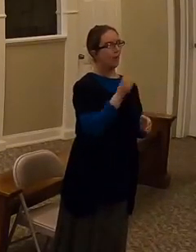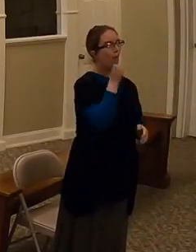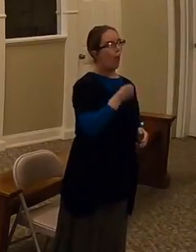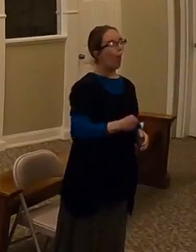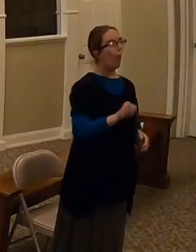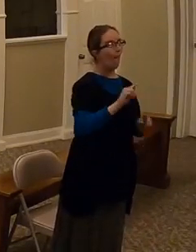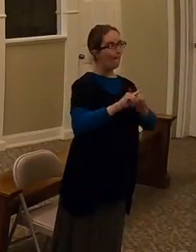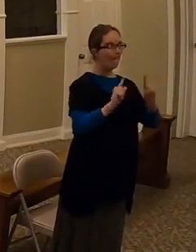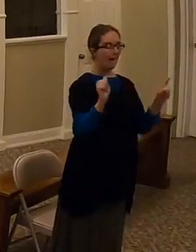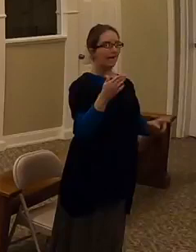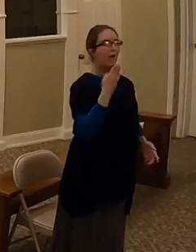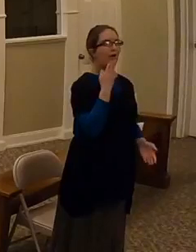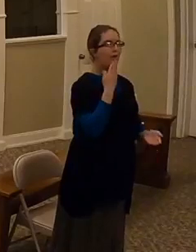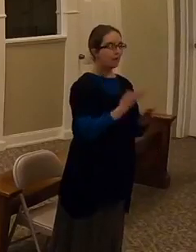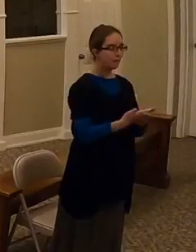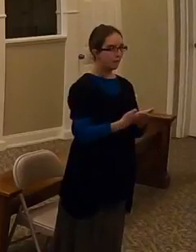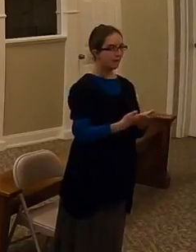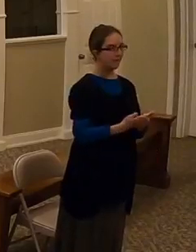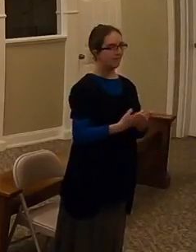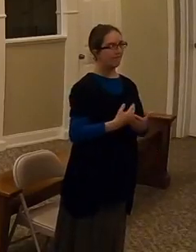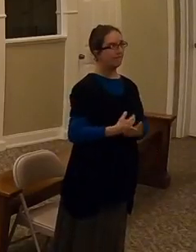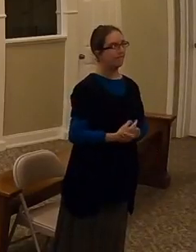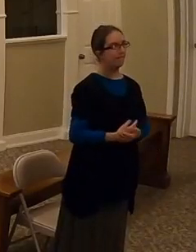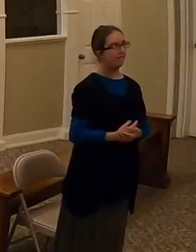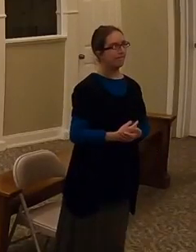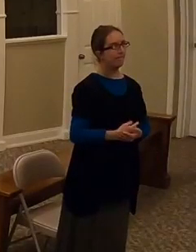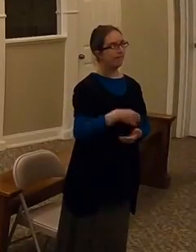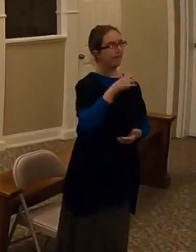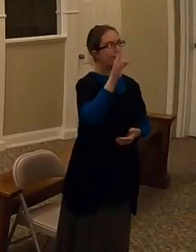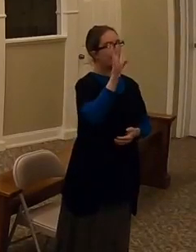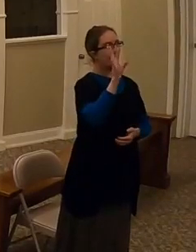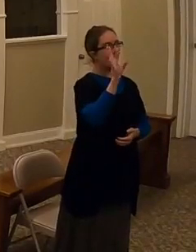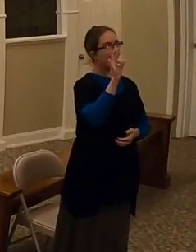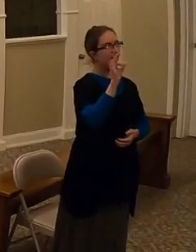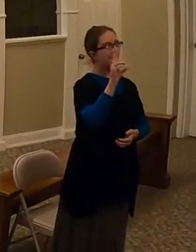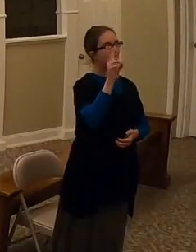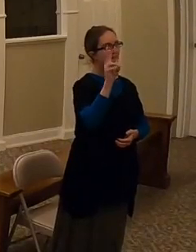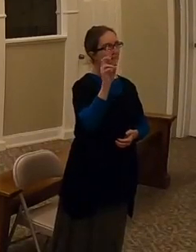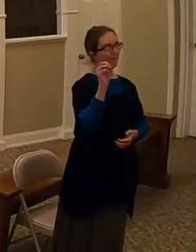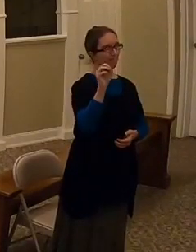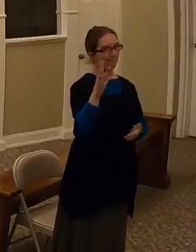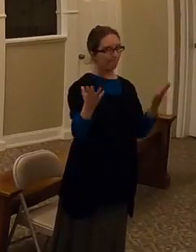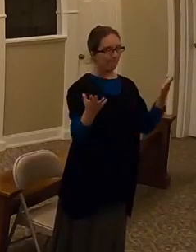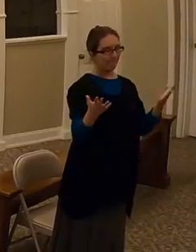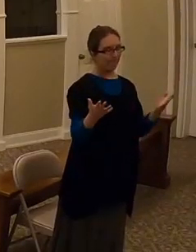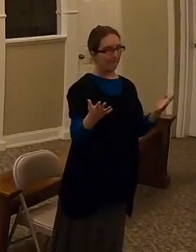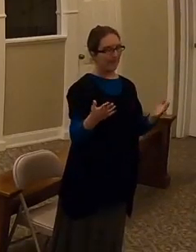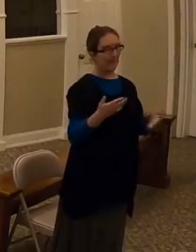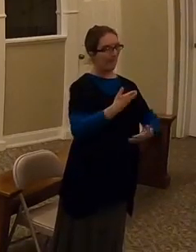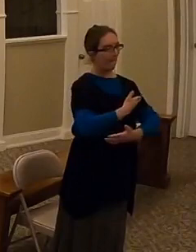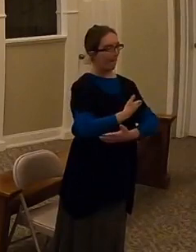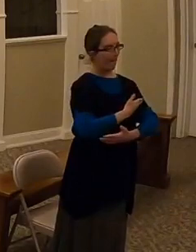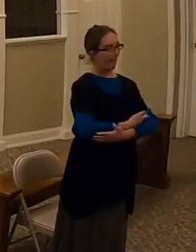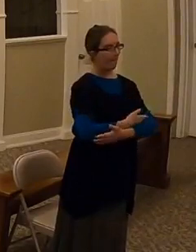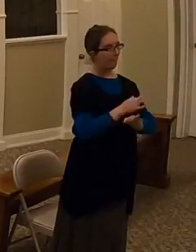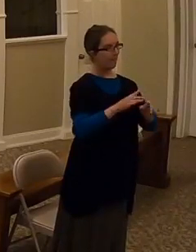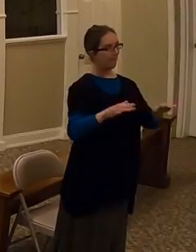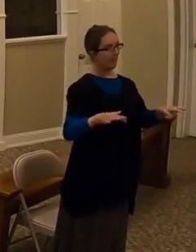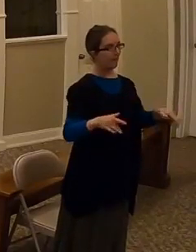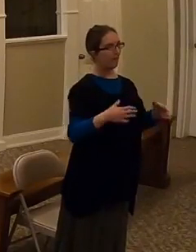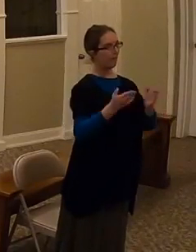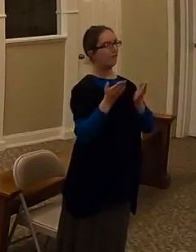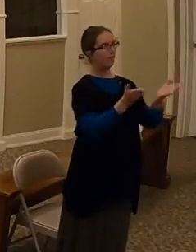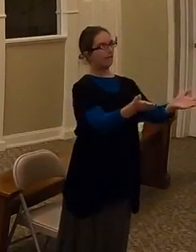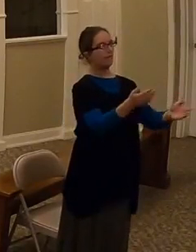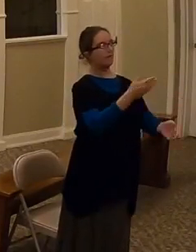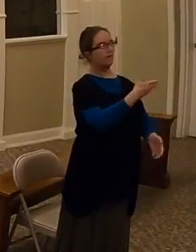oldie but a goodie. Amen. Yes. It's a 1920 something model baby grand that was donated to our church, and